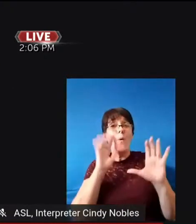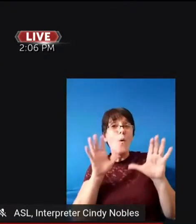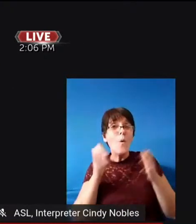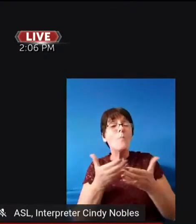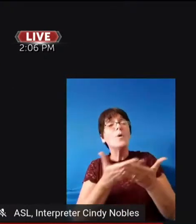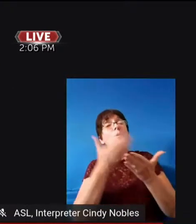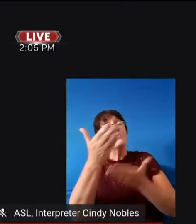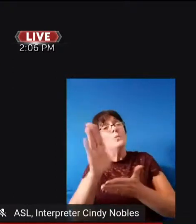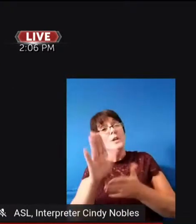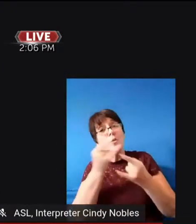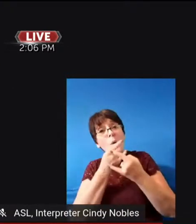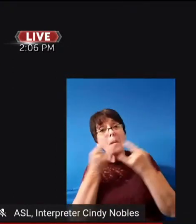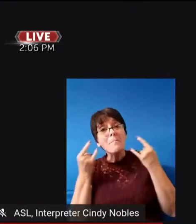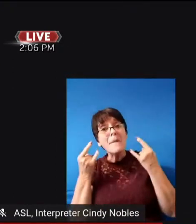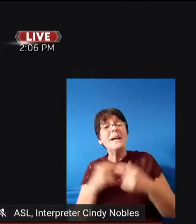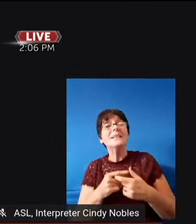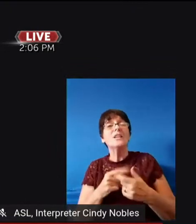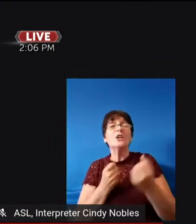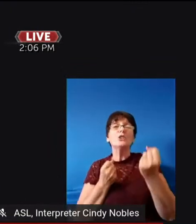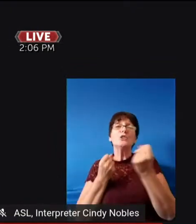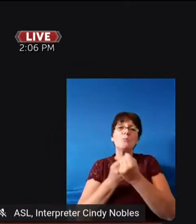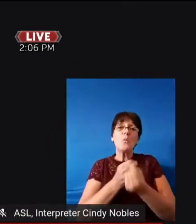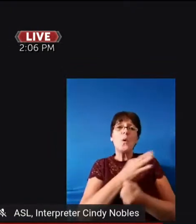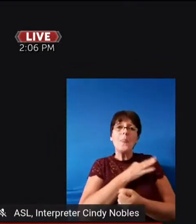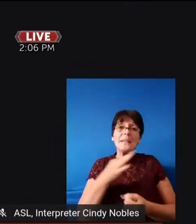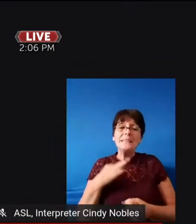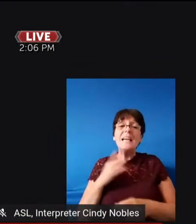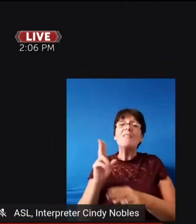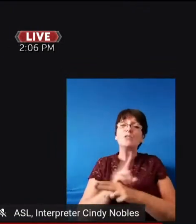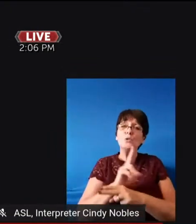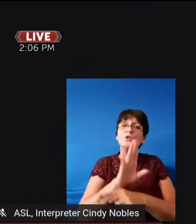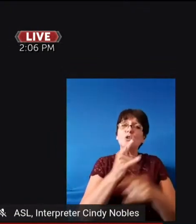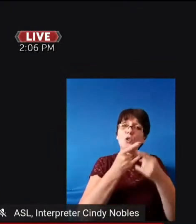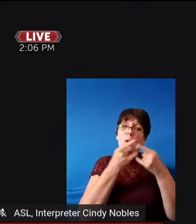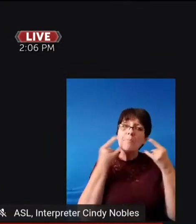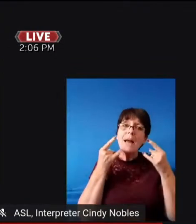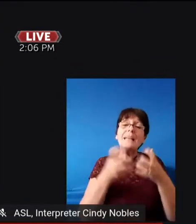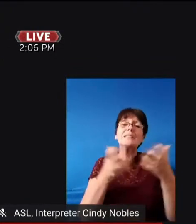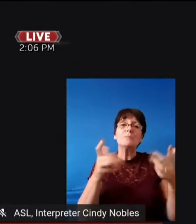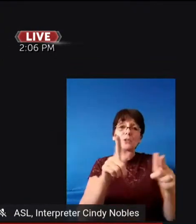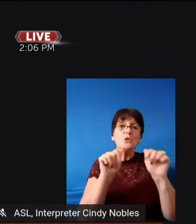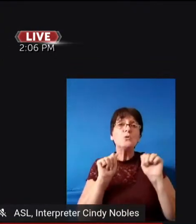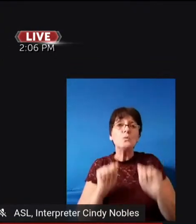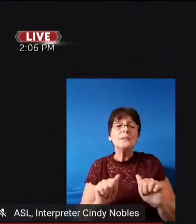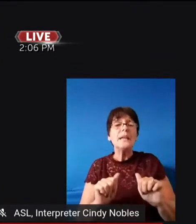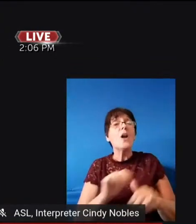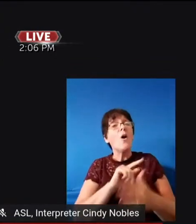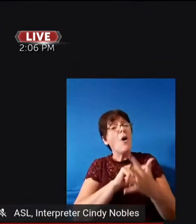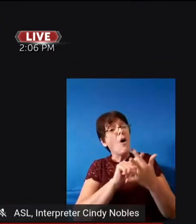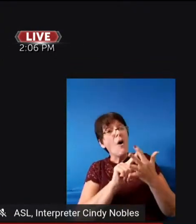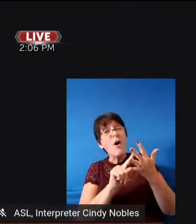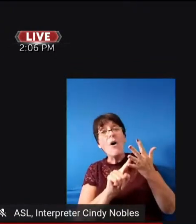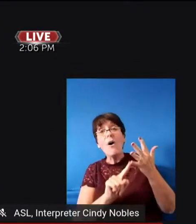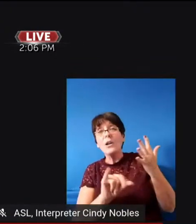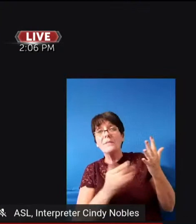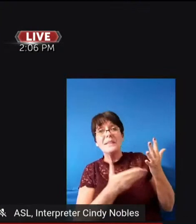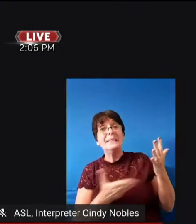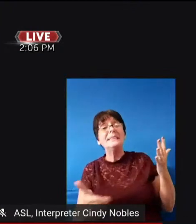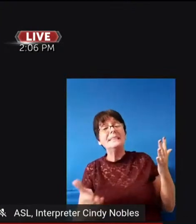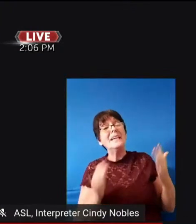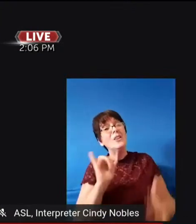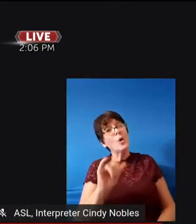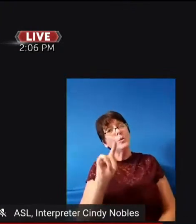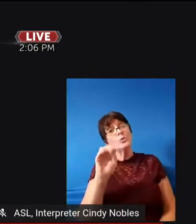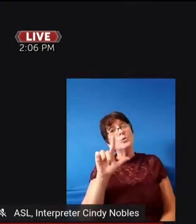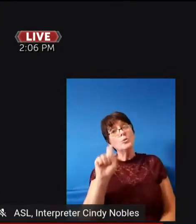mask. Support the staff by wearing that mask as much as you can. All of those tools that